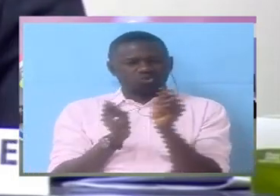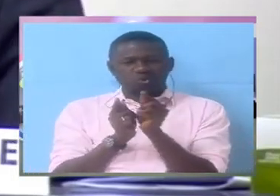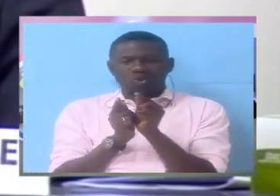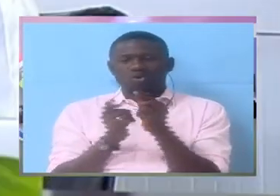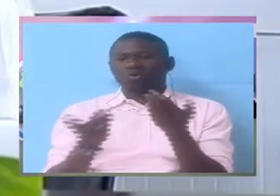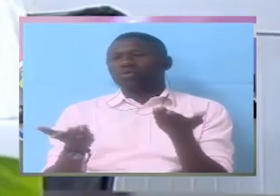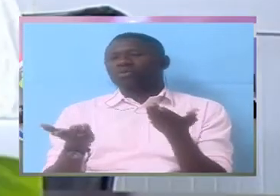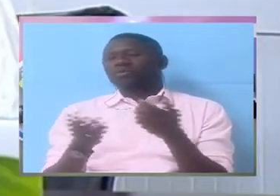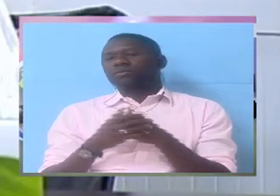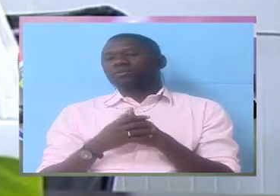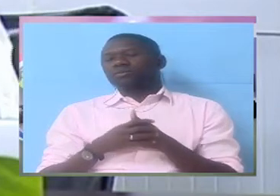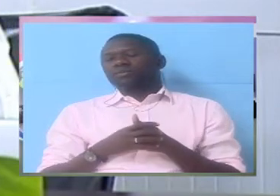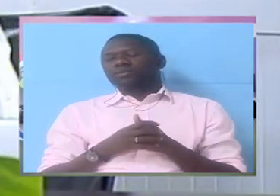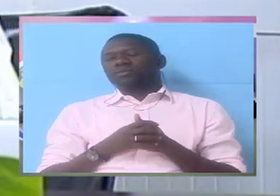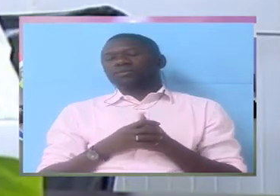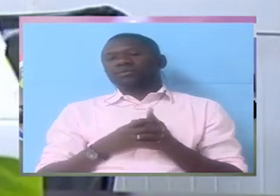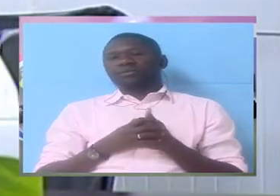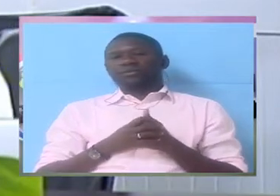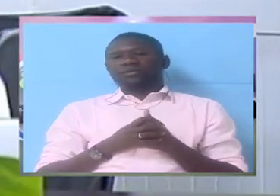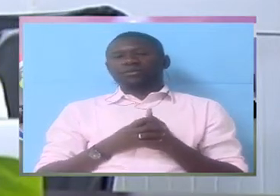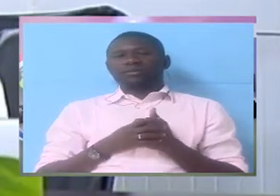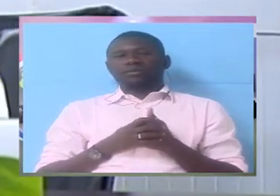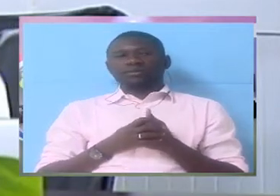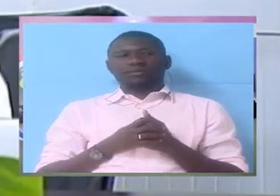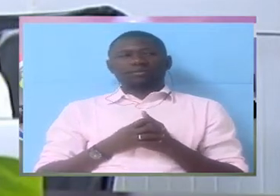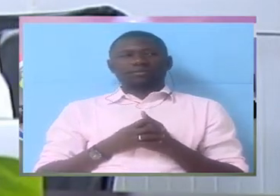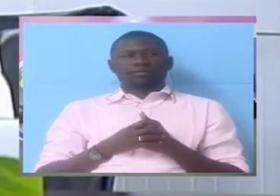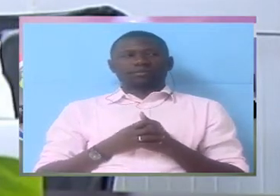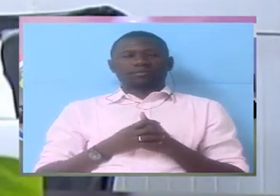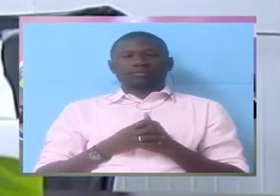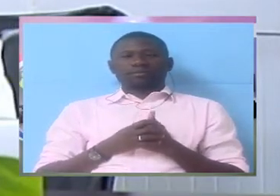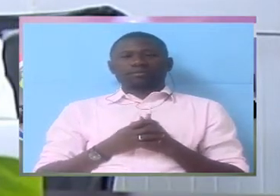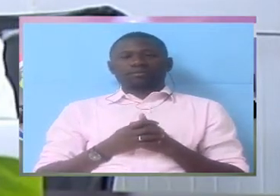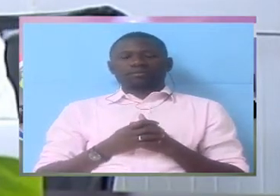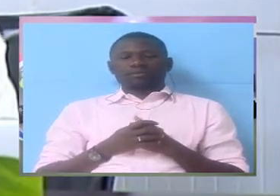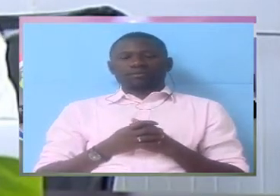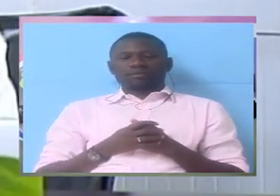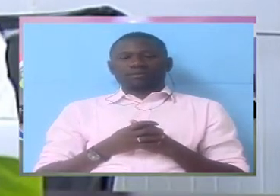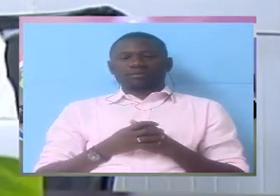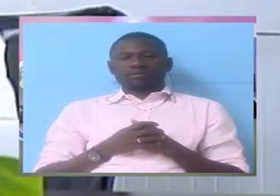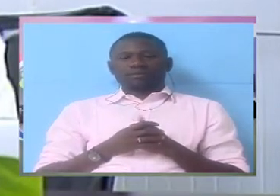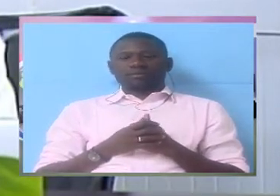Bariye talanin ye nonko ninya tale dinna.